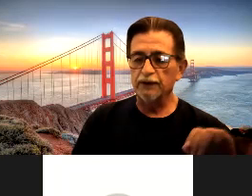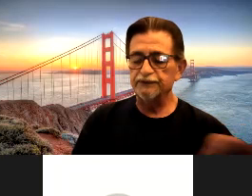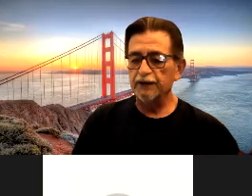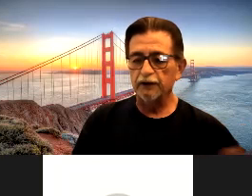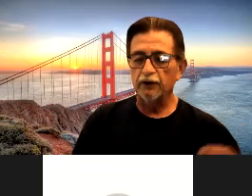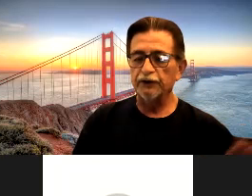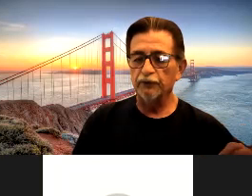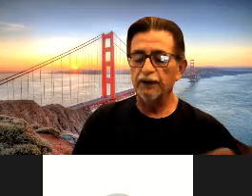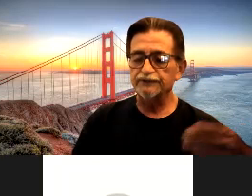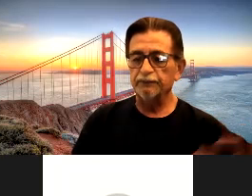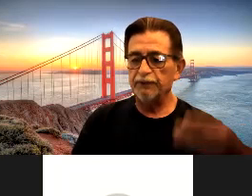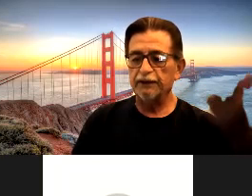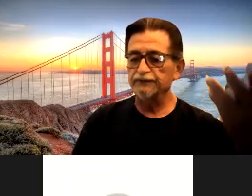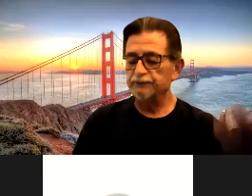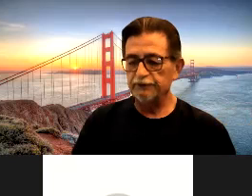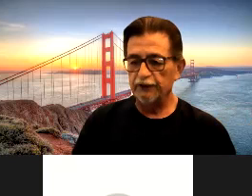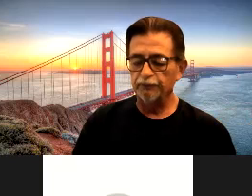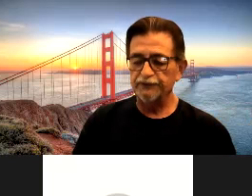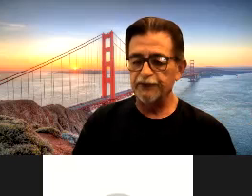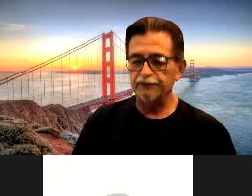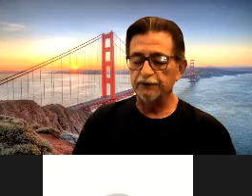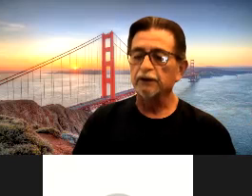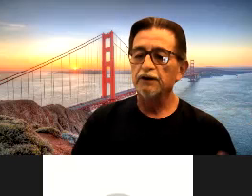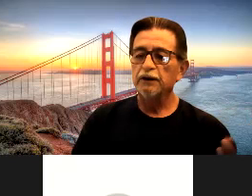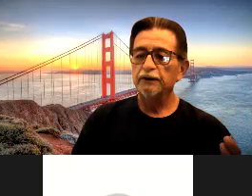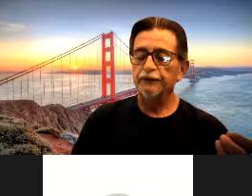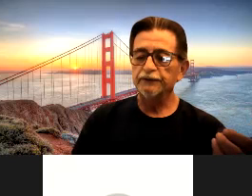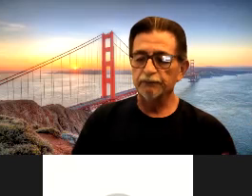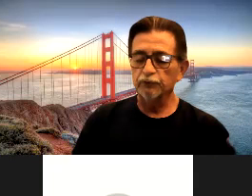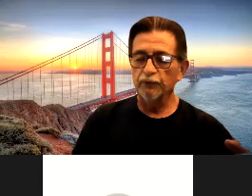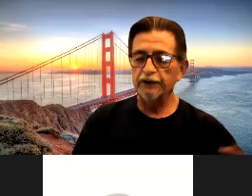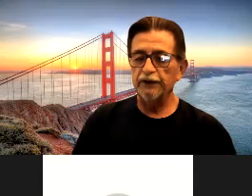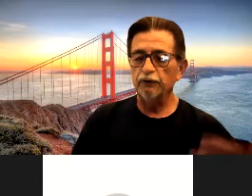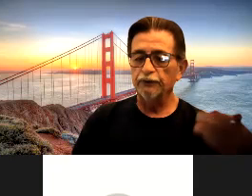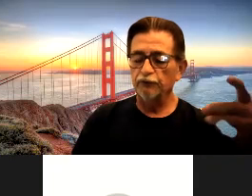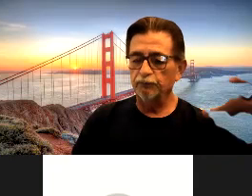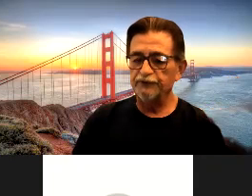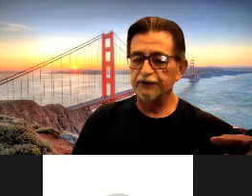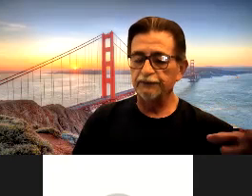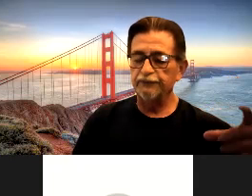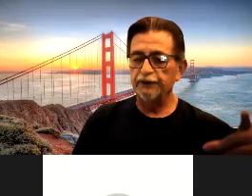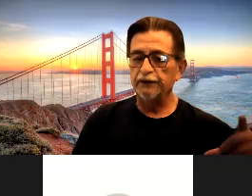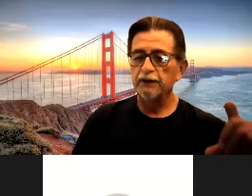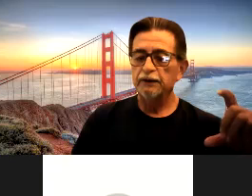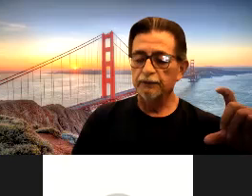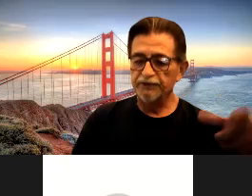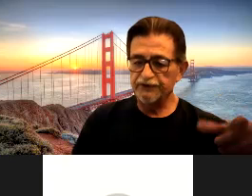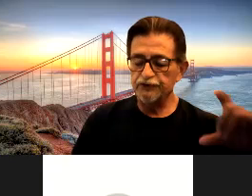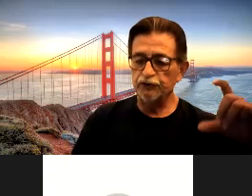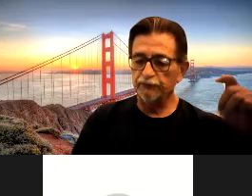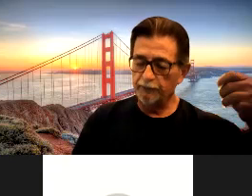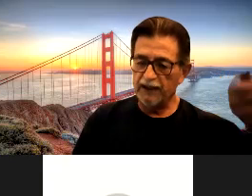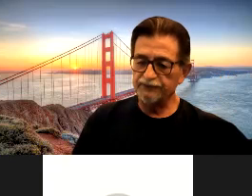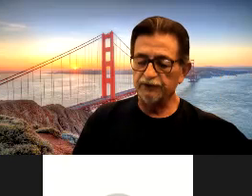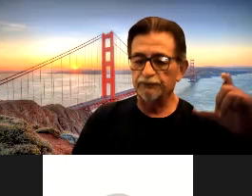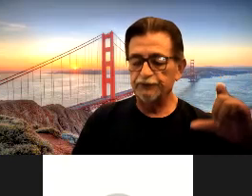eliminate the ones that are incorrect simply because they don't present the symbol correctly, or they don't present the